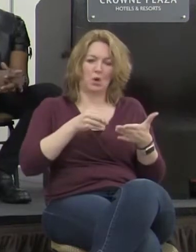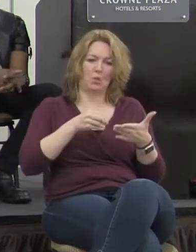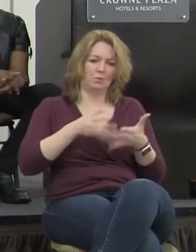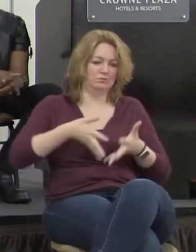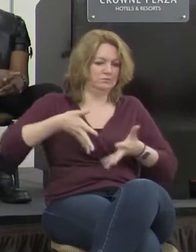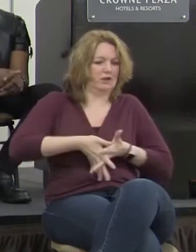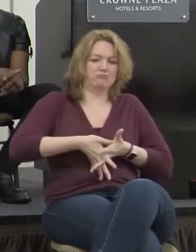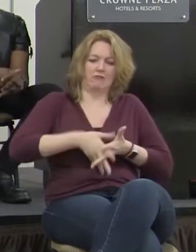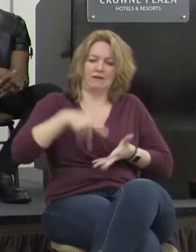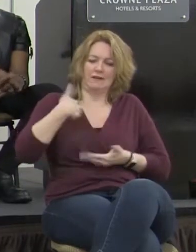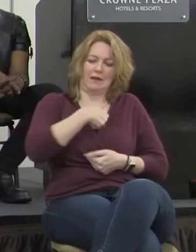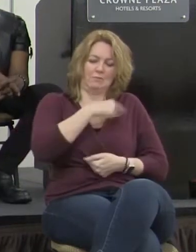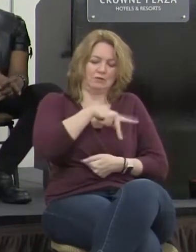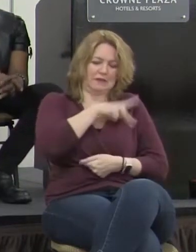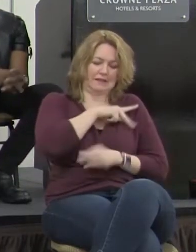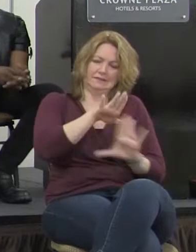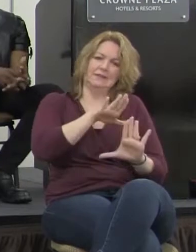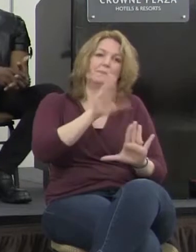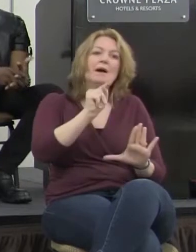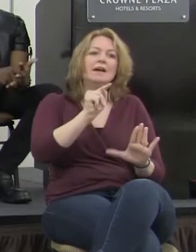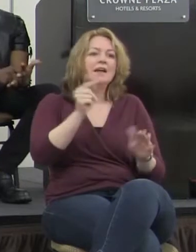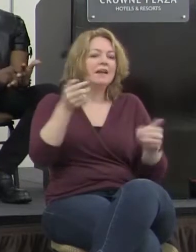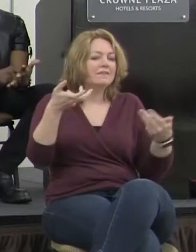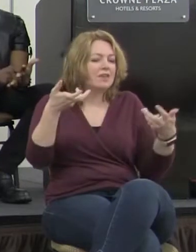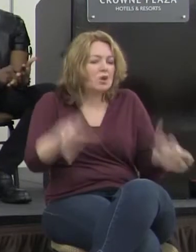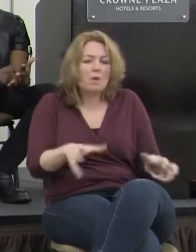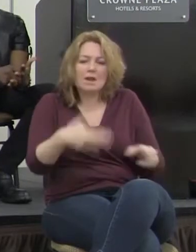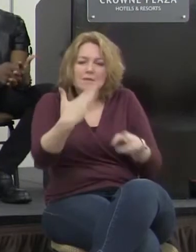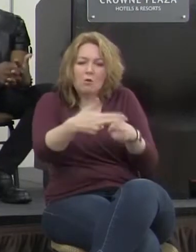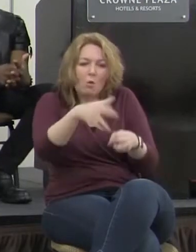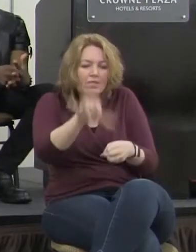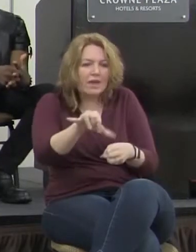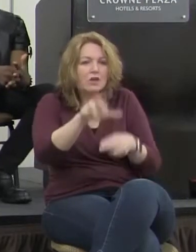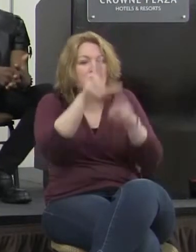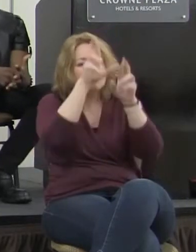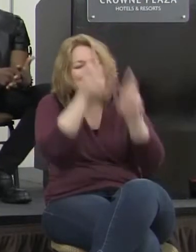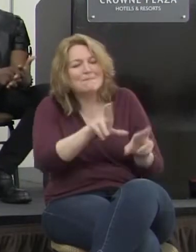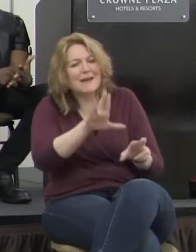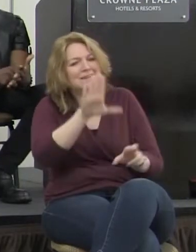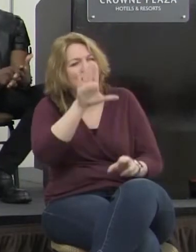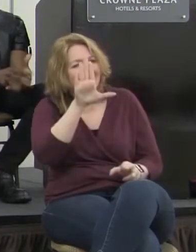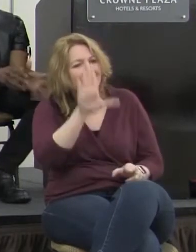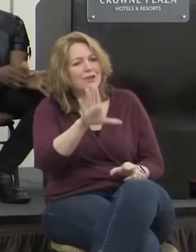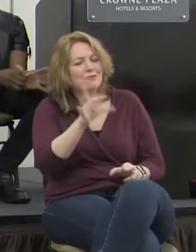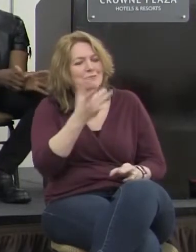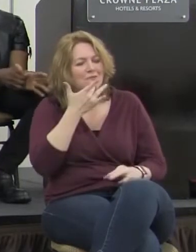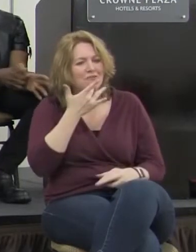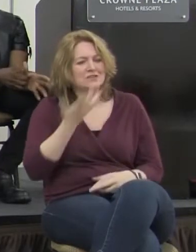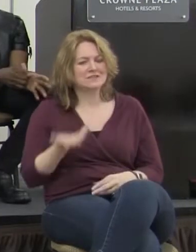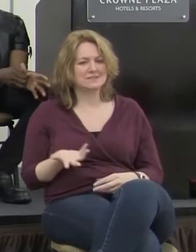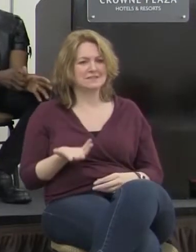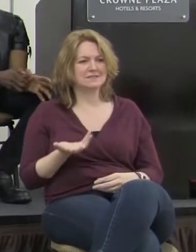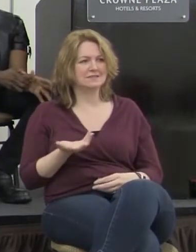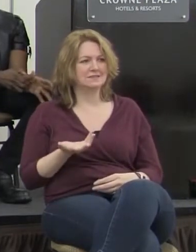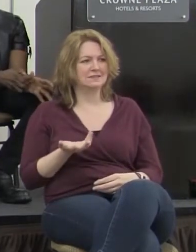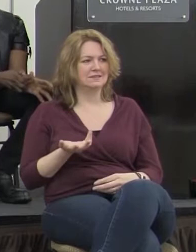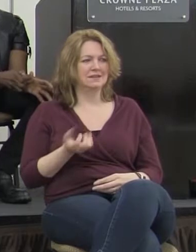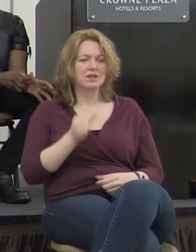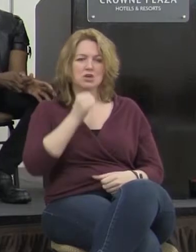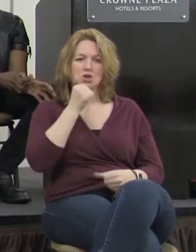But if people don't want to be called that, then you respect that. Right. If